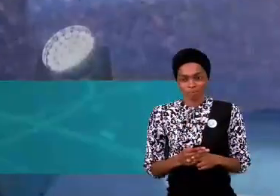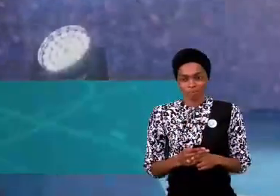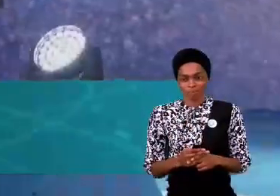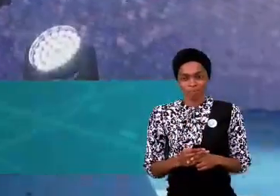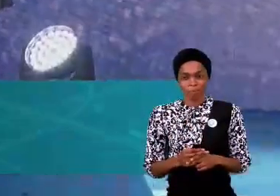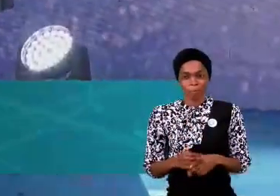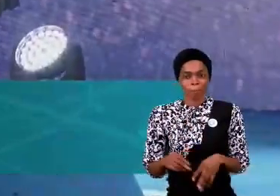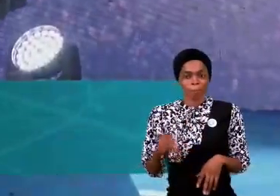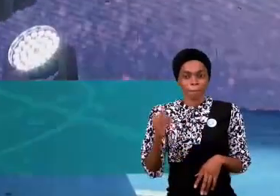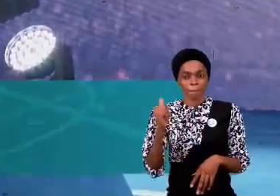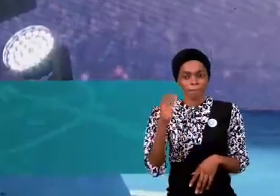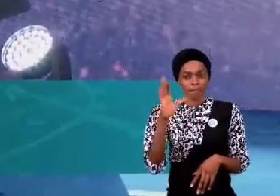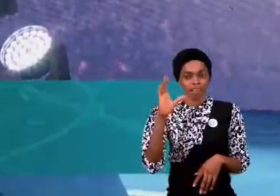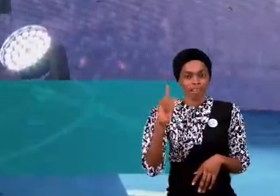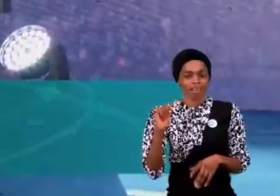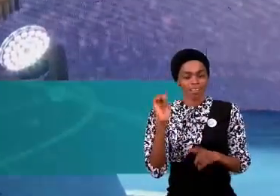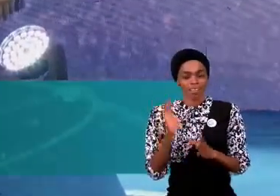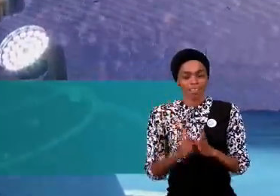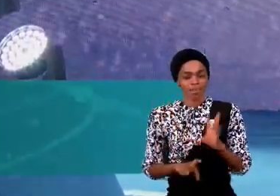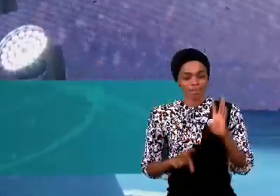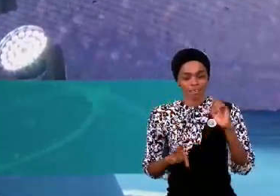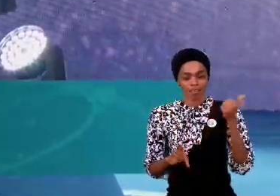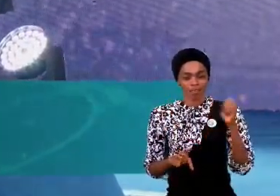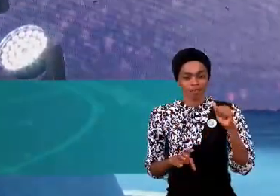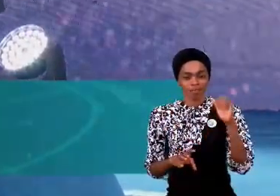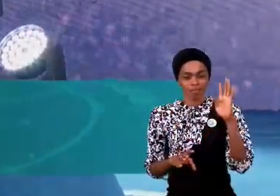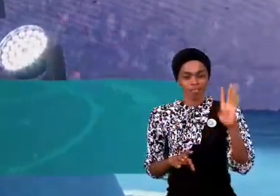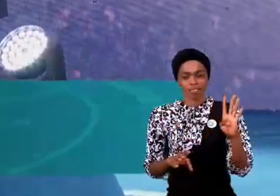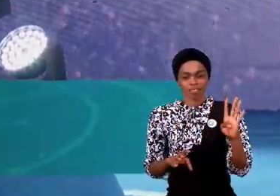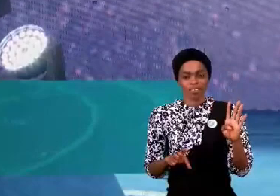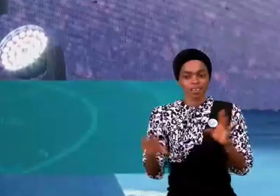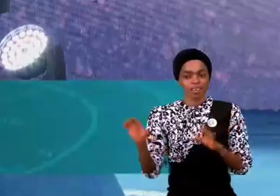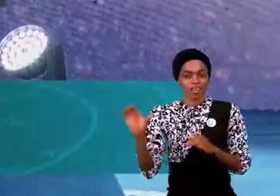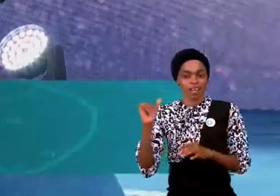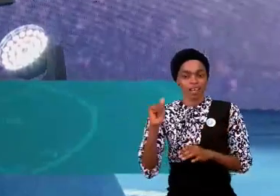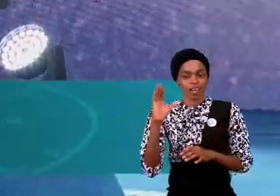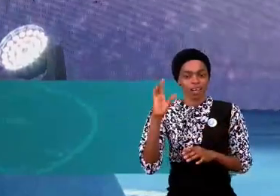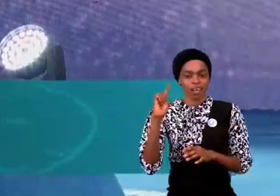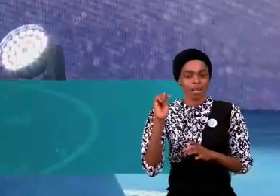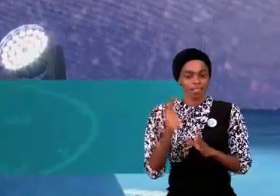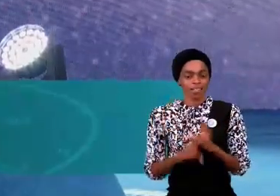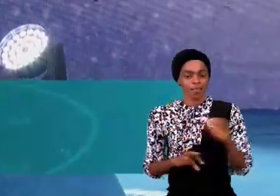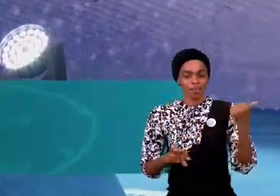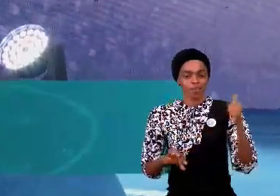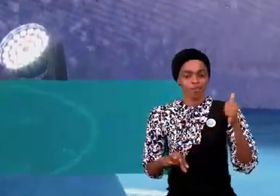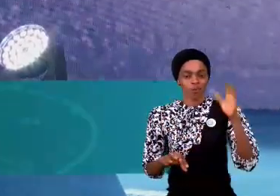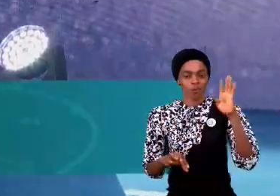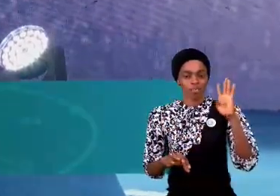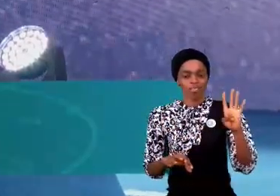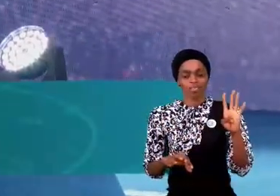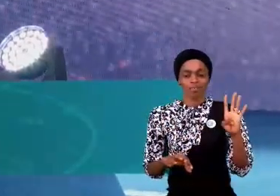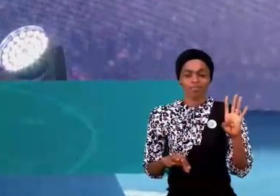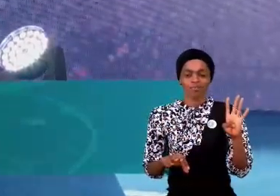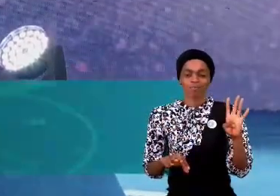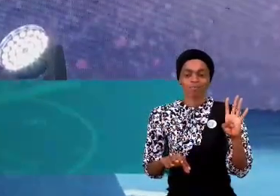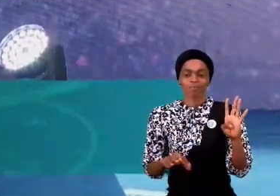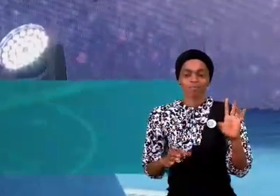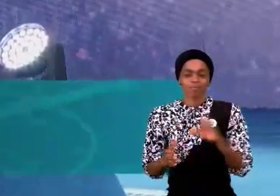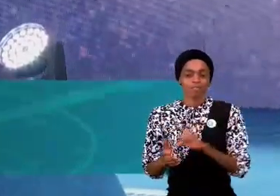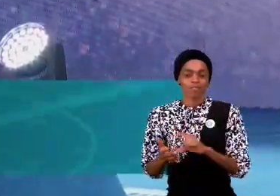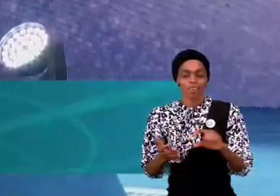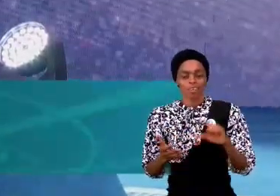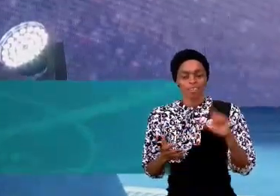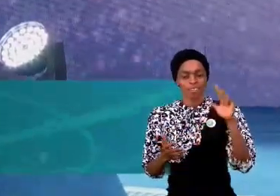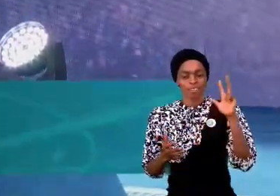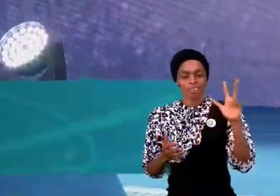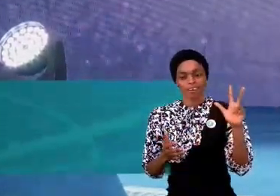we're looking at verse 3. Long time therefore abode they, speaking